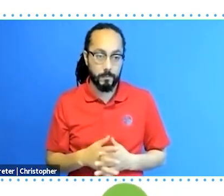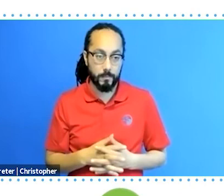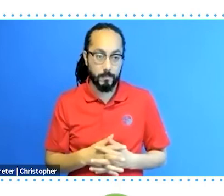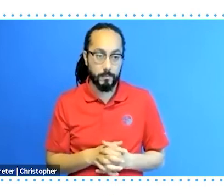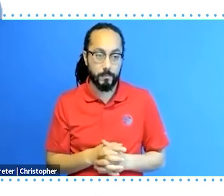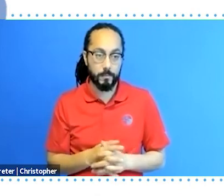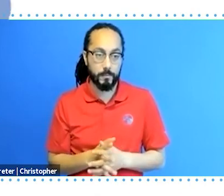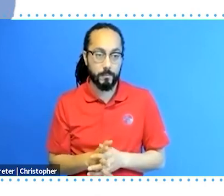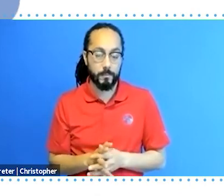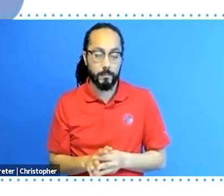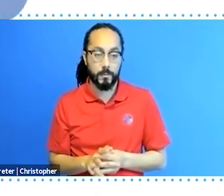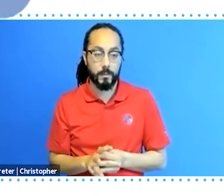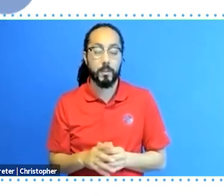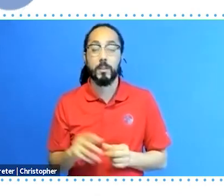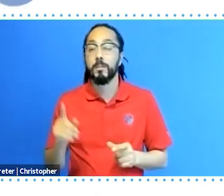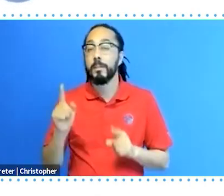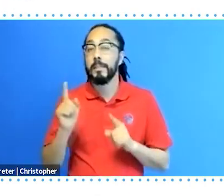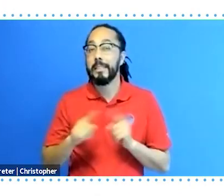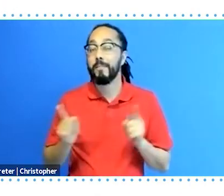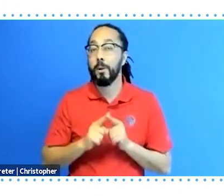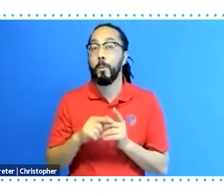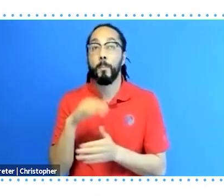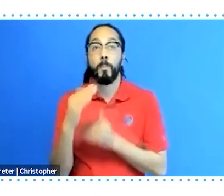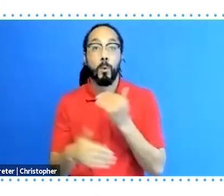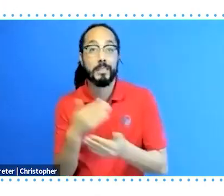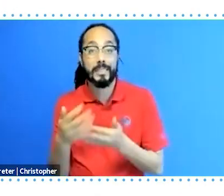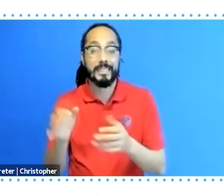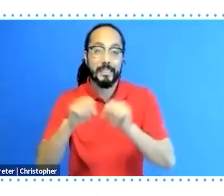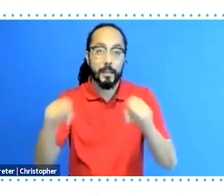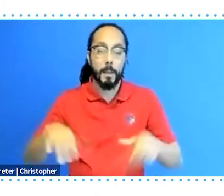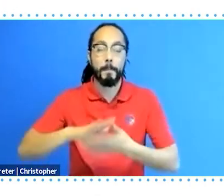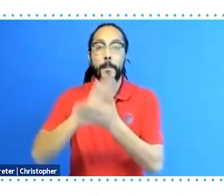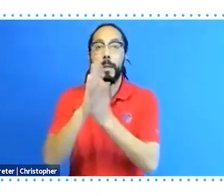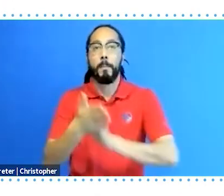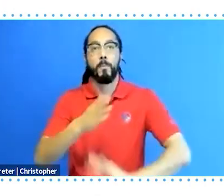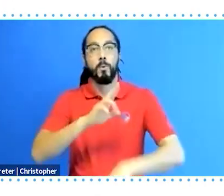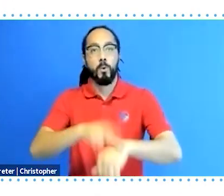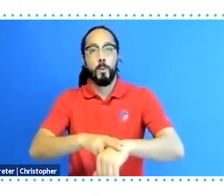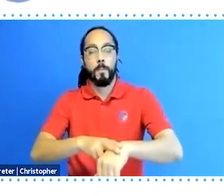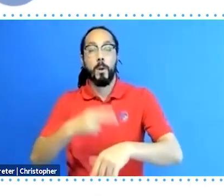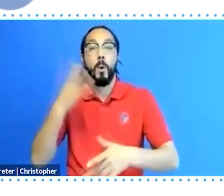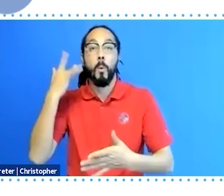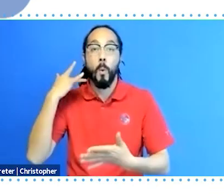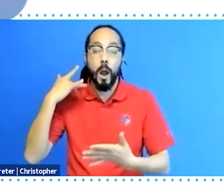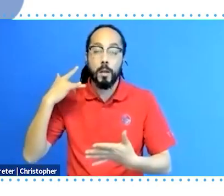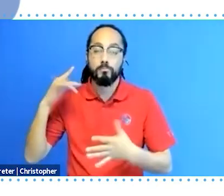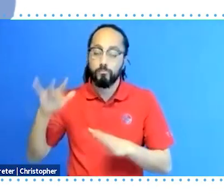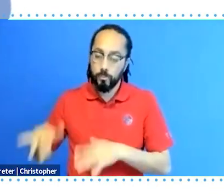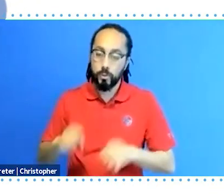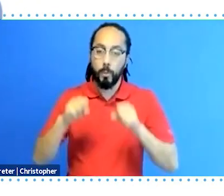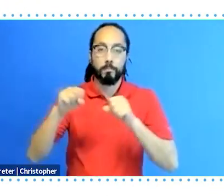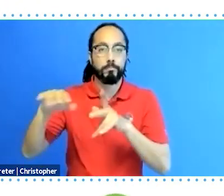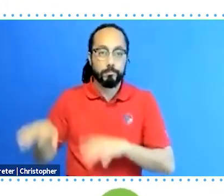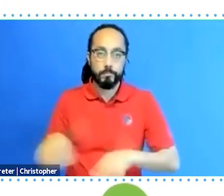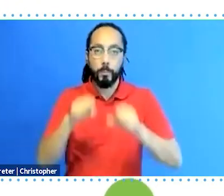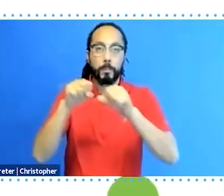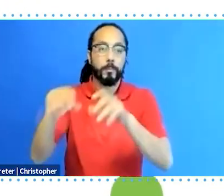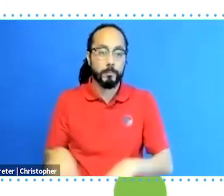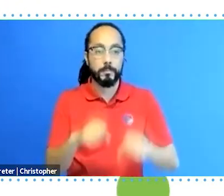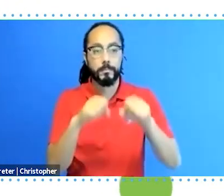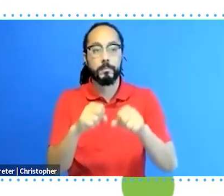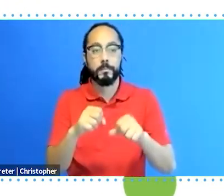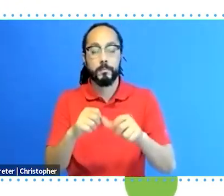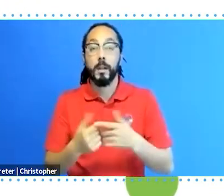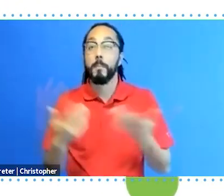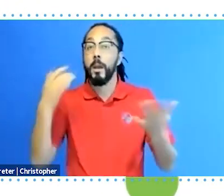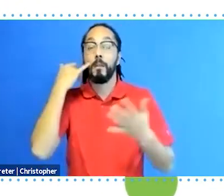various processes and systems become normalized because they just get adopted. You're for a